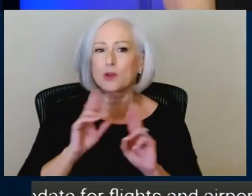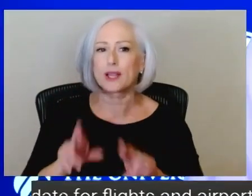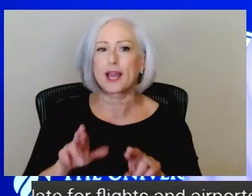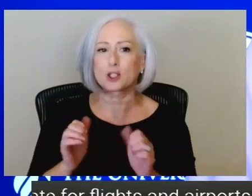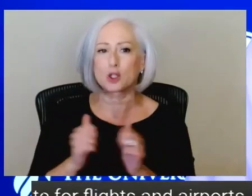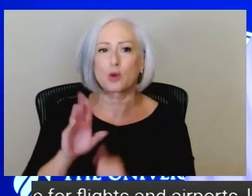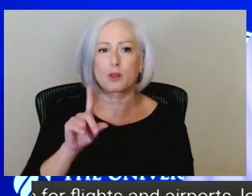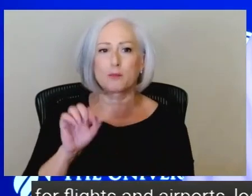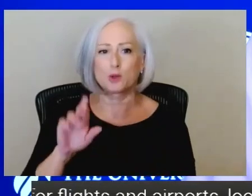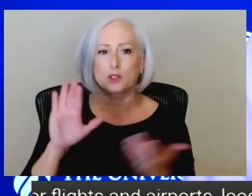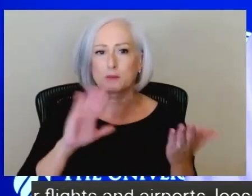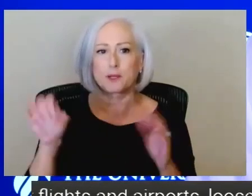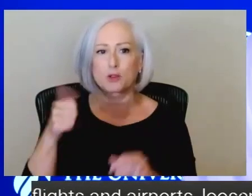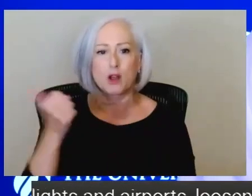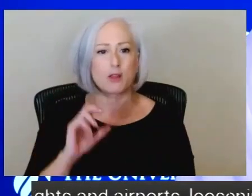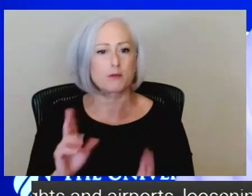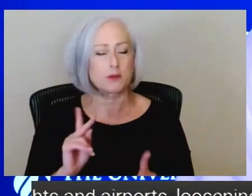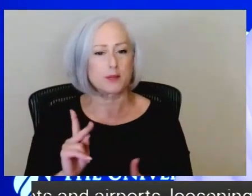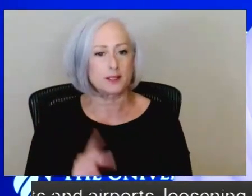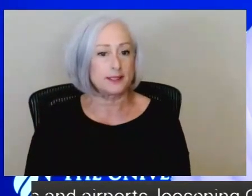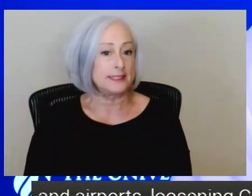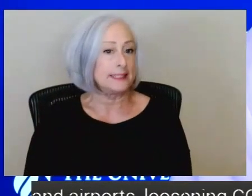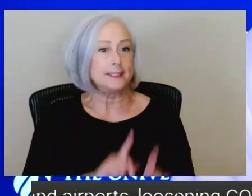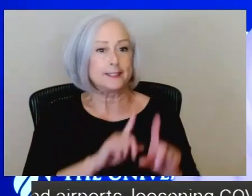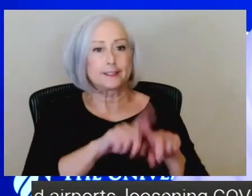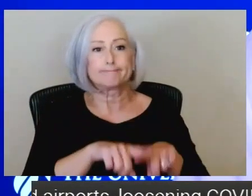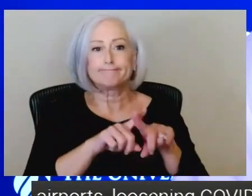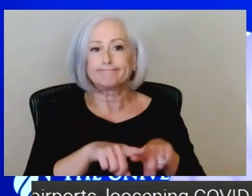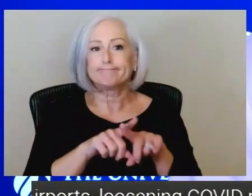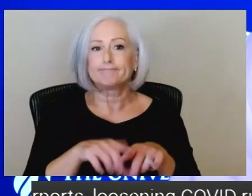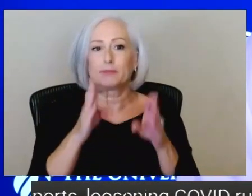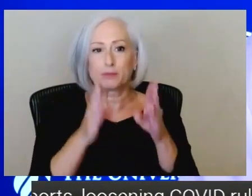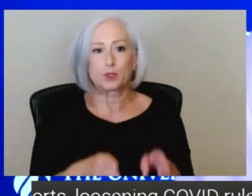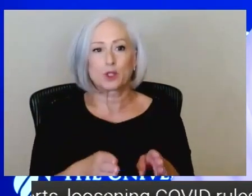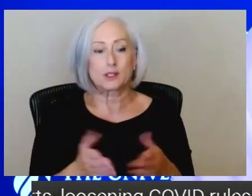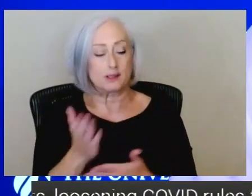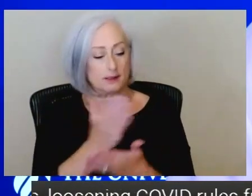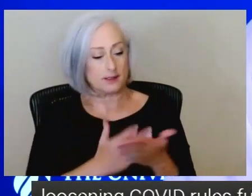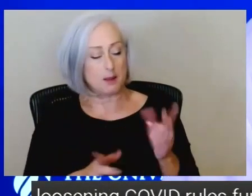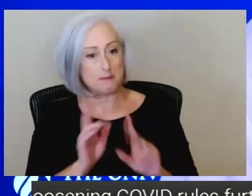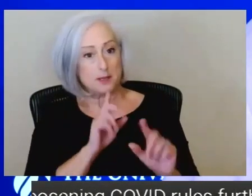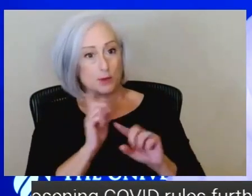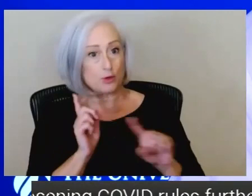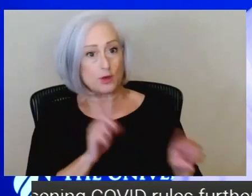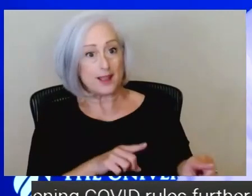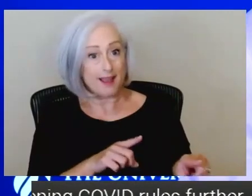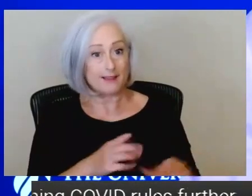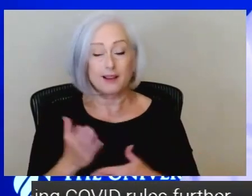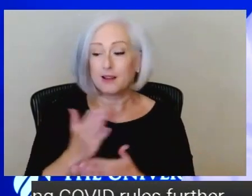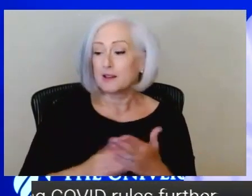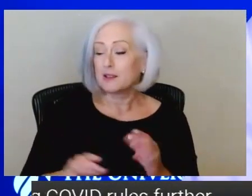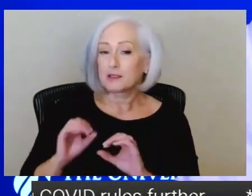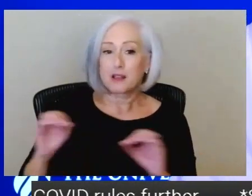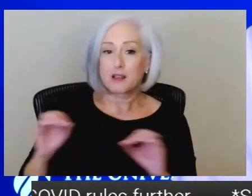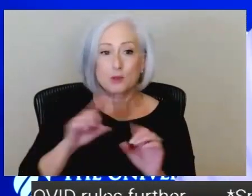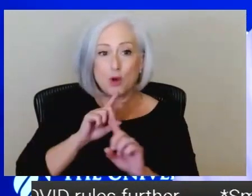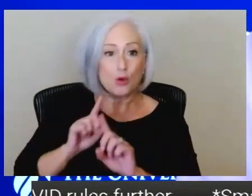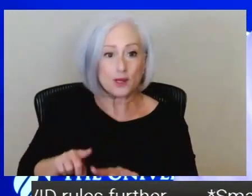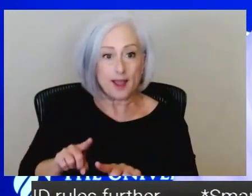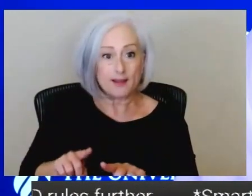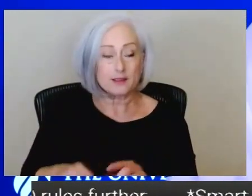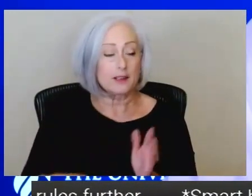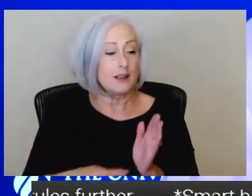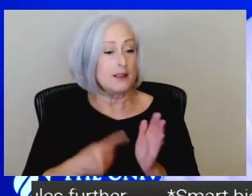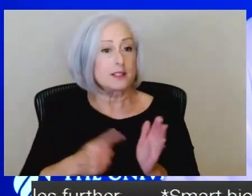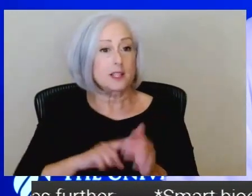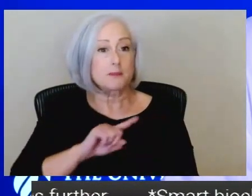I think it's just heterogeneous. It's just variable. You know, some people do have a reaction, others don't. Some people had the reaction with the first or second doses,